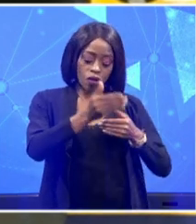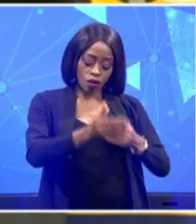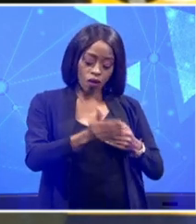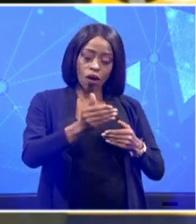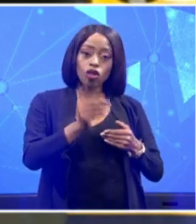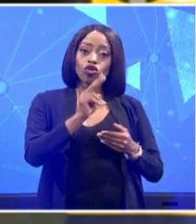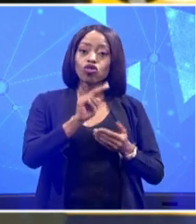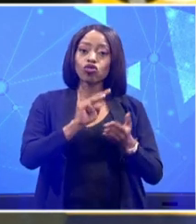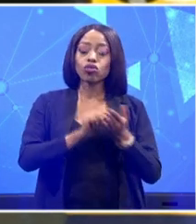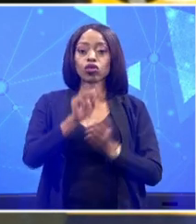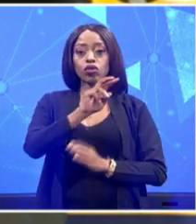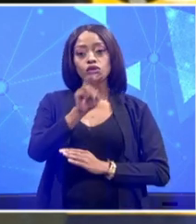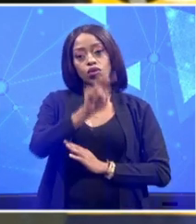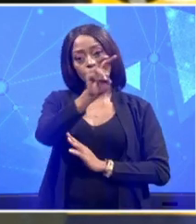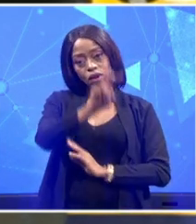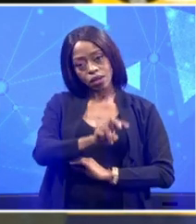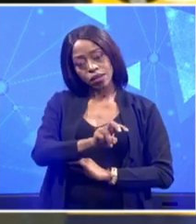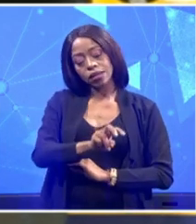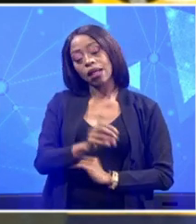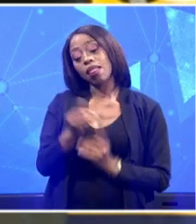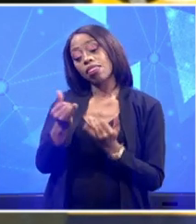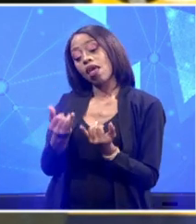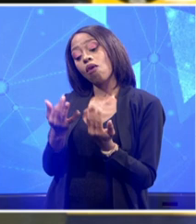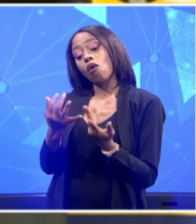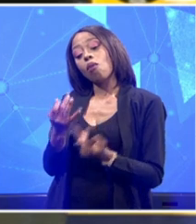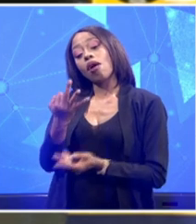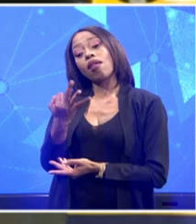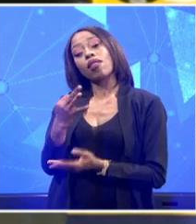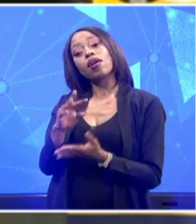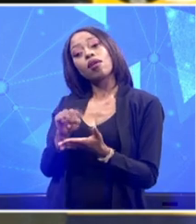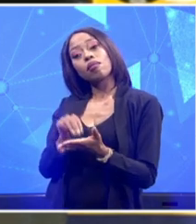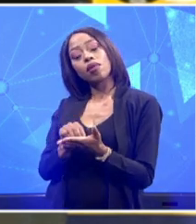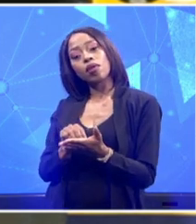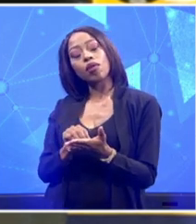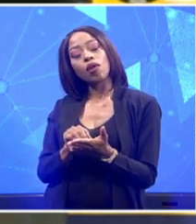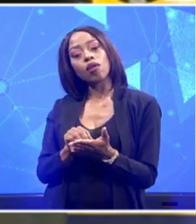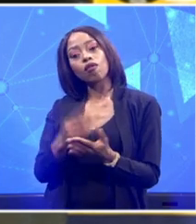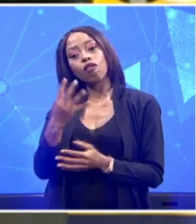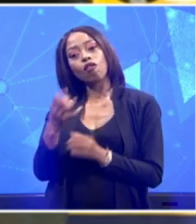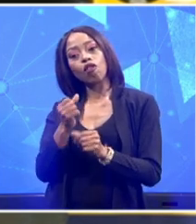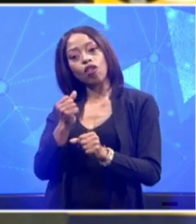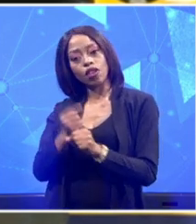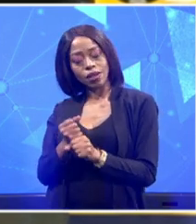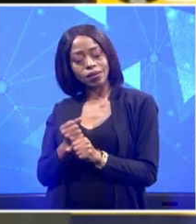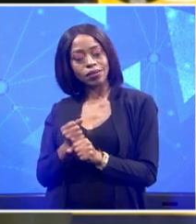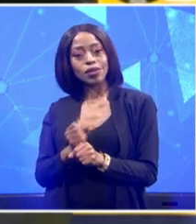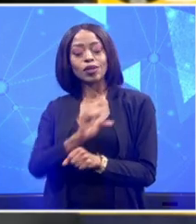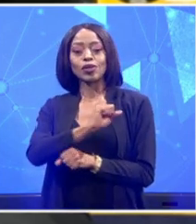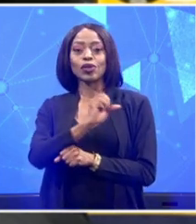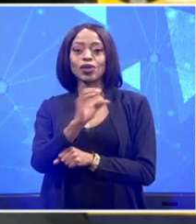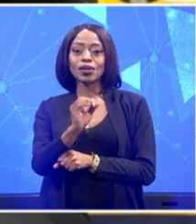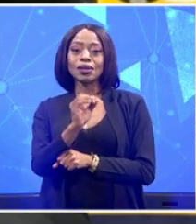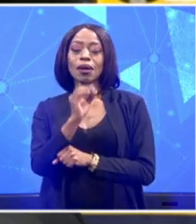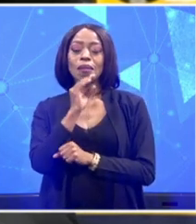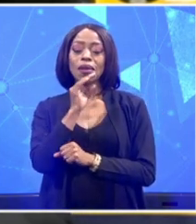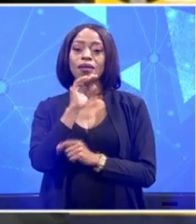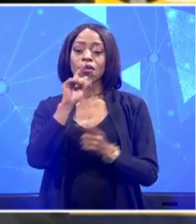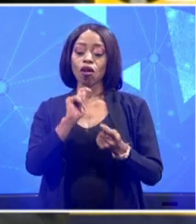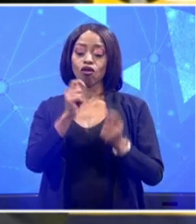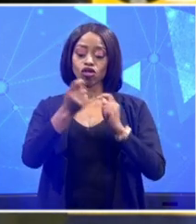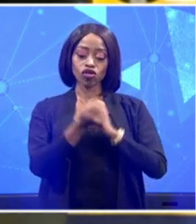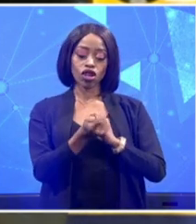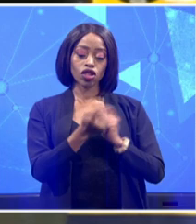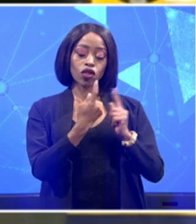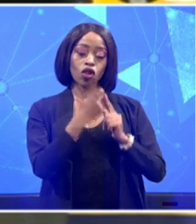$2 million per cycle, which is per 4 years, to 3 million per 4 years. So in rand terms,